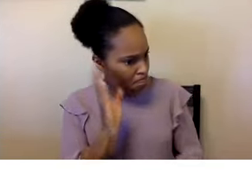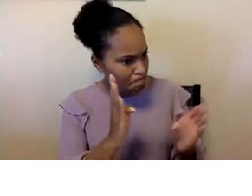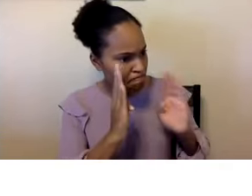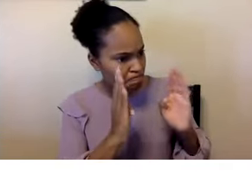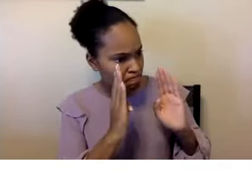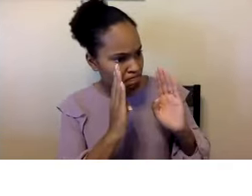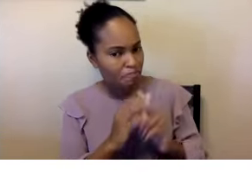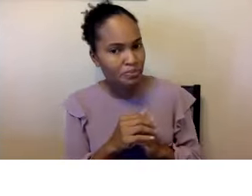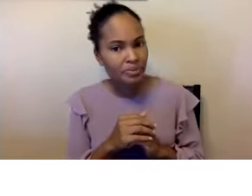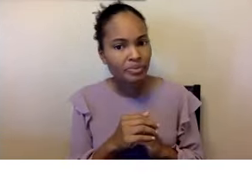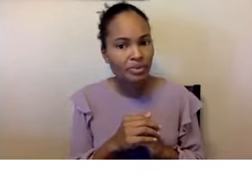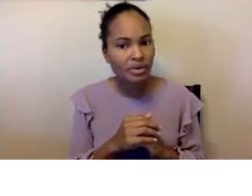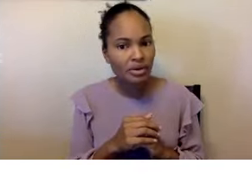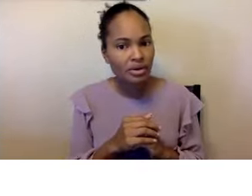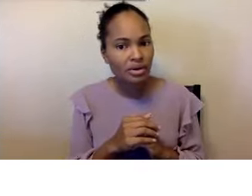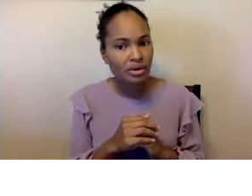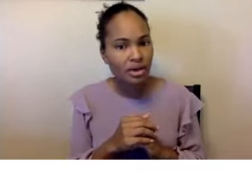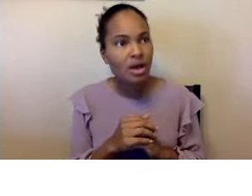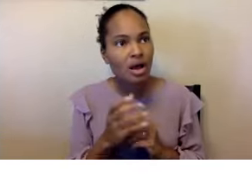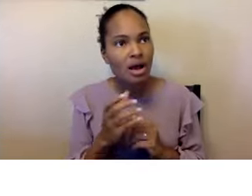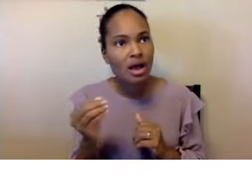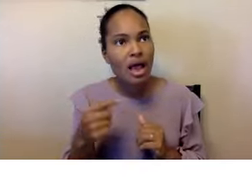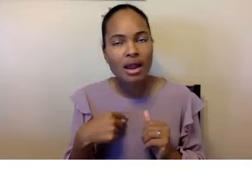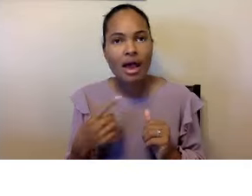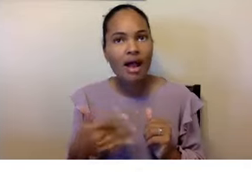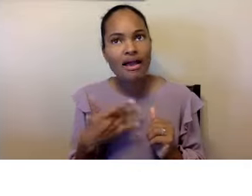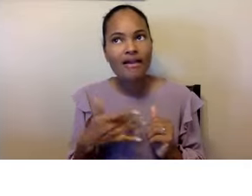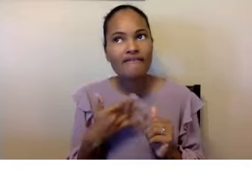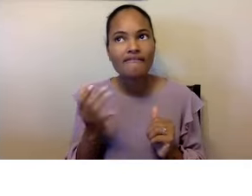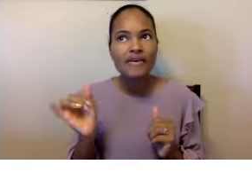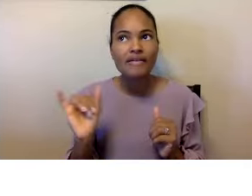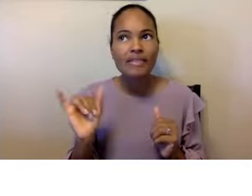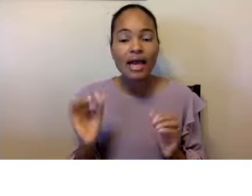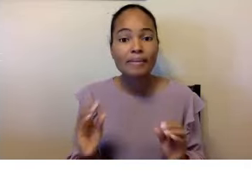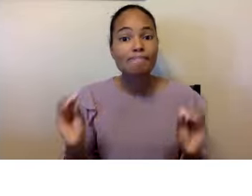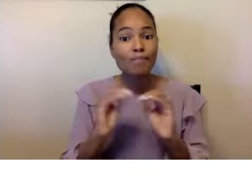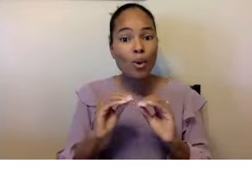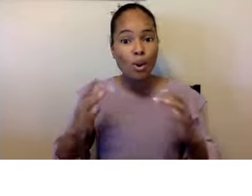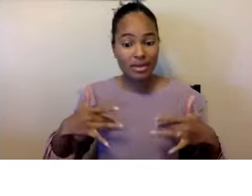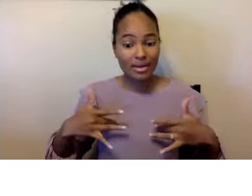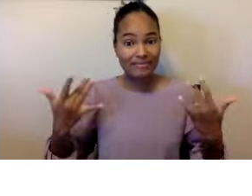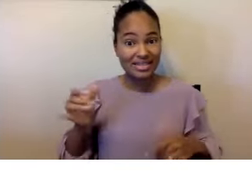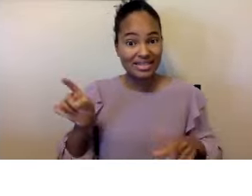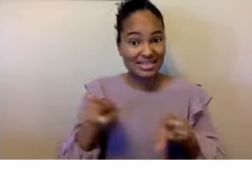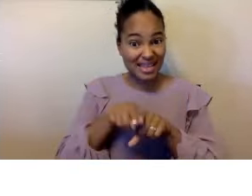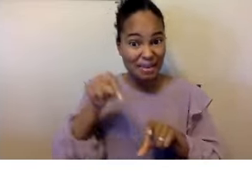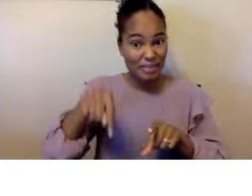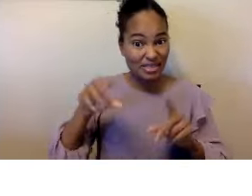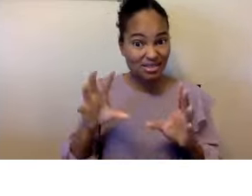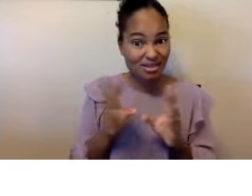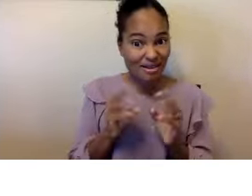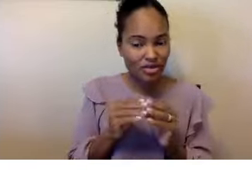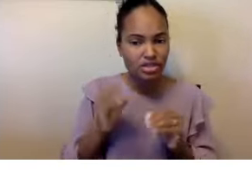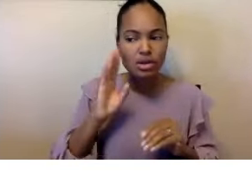And I feel like more events like this that allow us